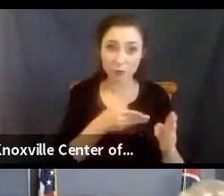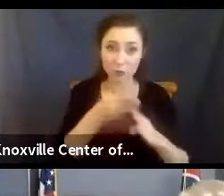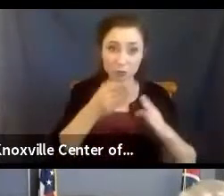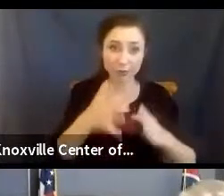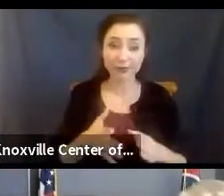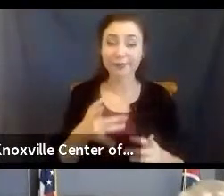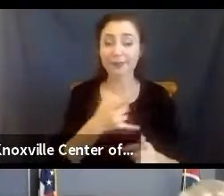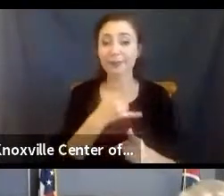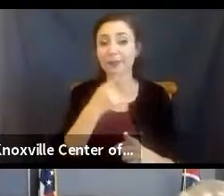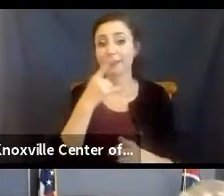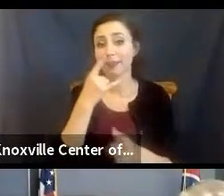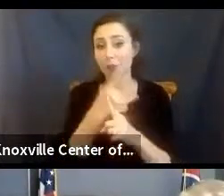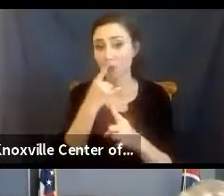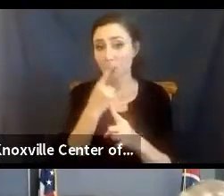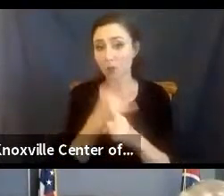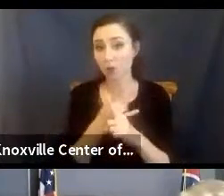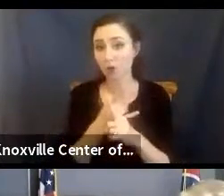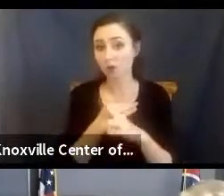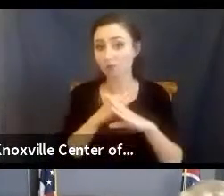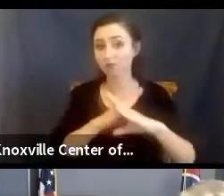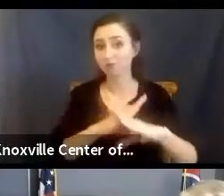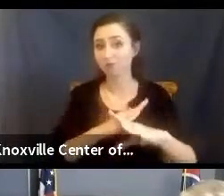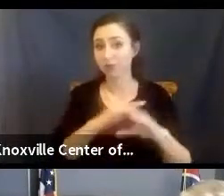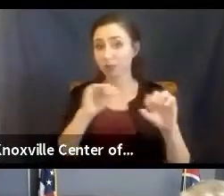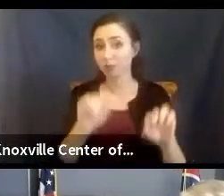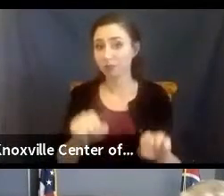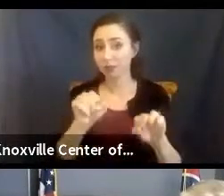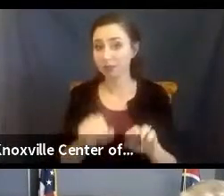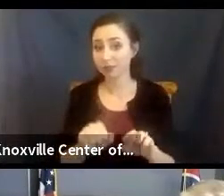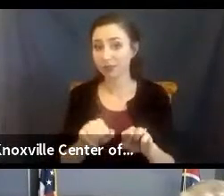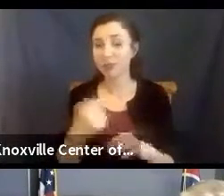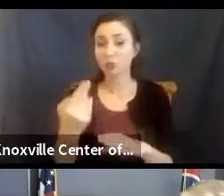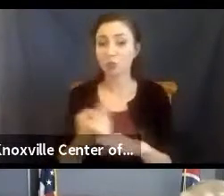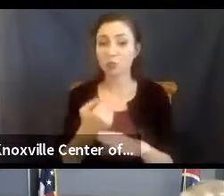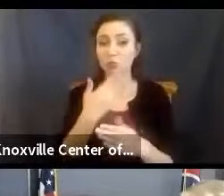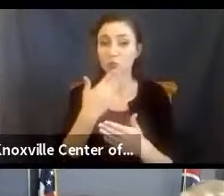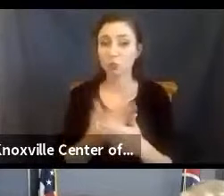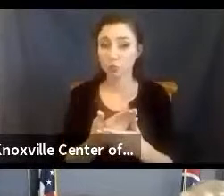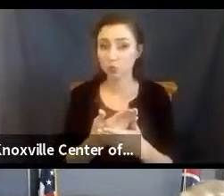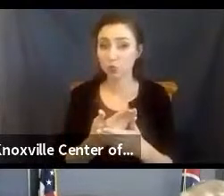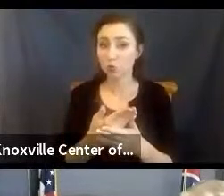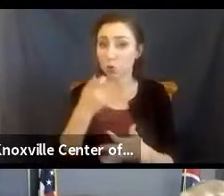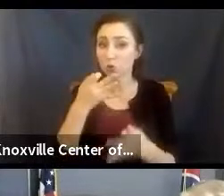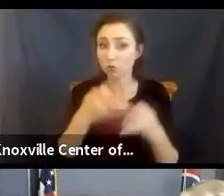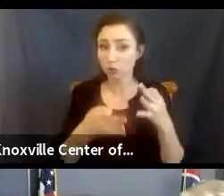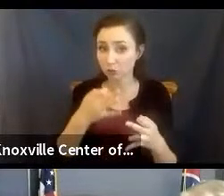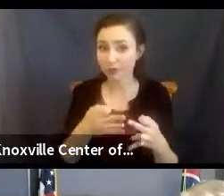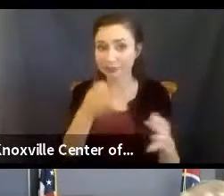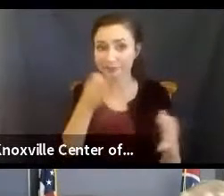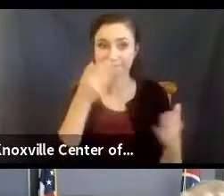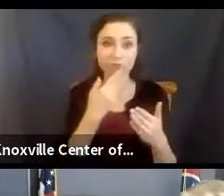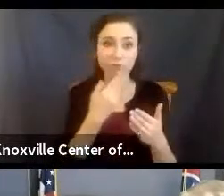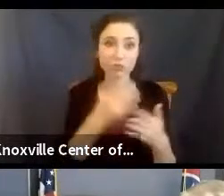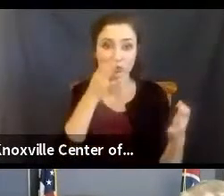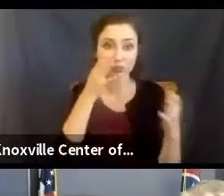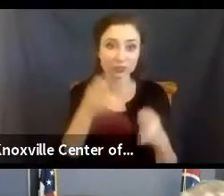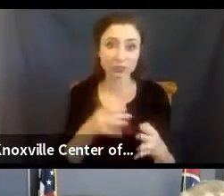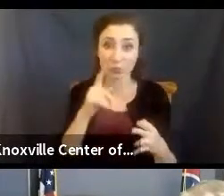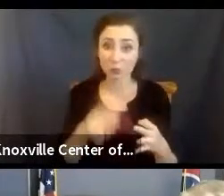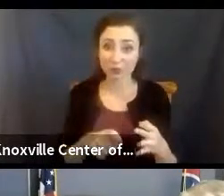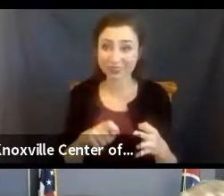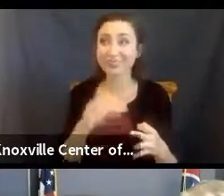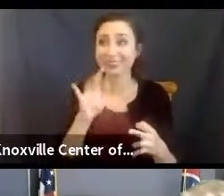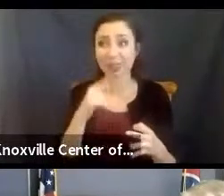alcohol inhibits people's ability to exercise good judgment. And good judgment is what we need people to be exercising to follow those 5